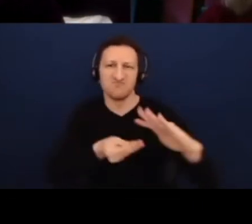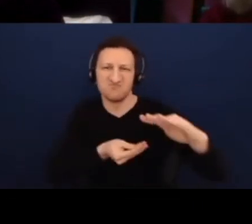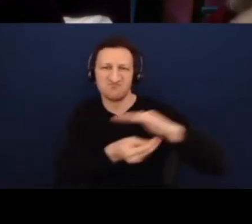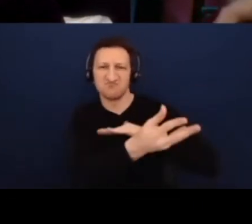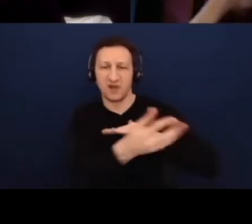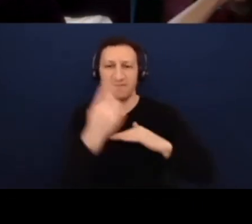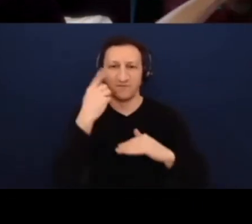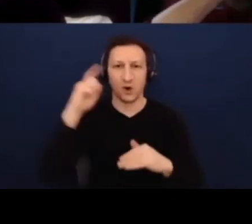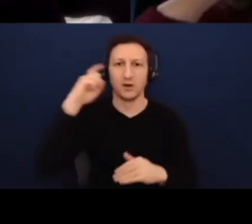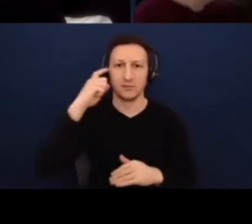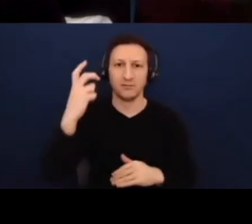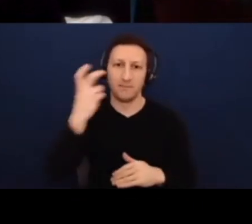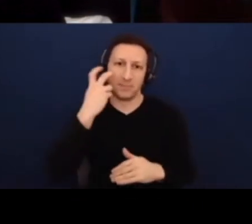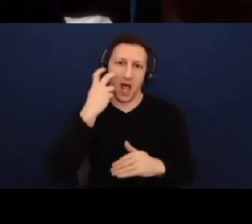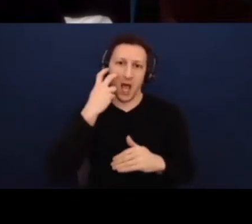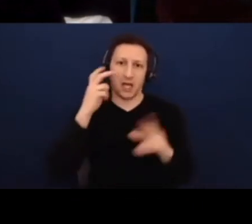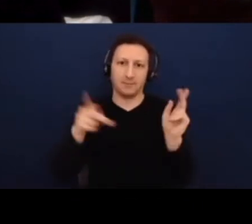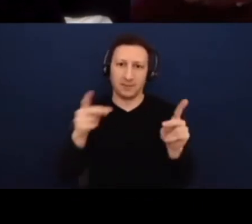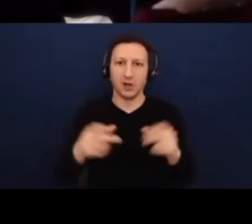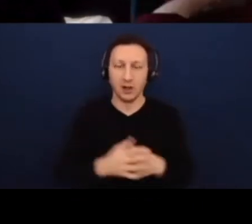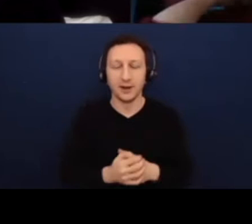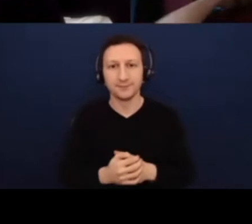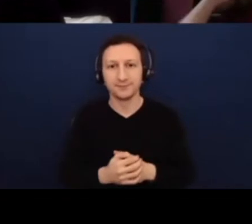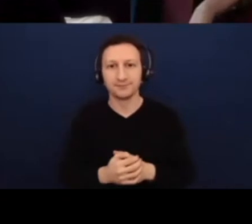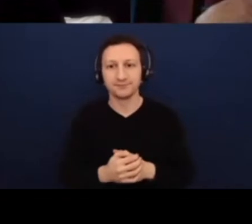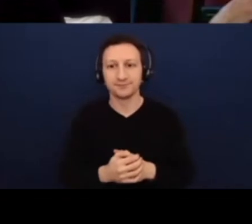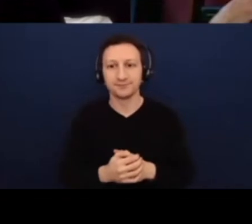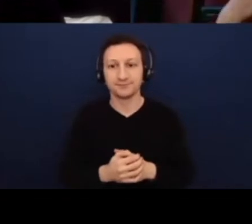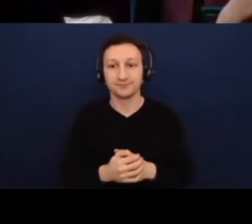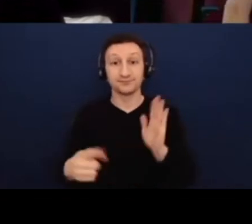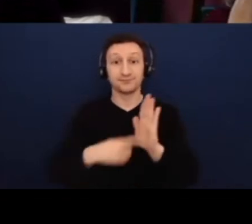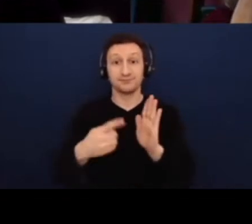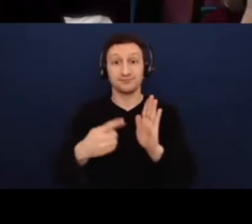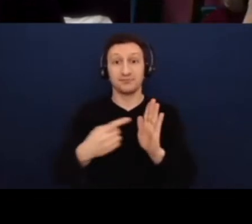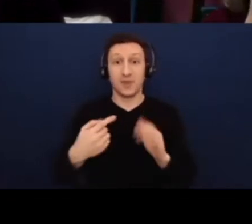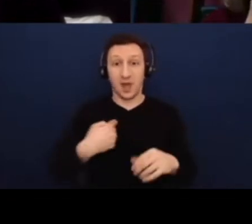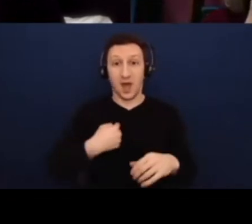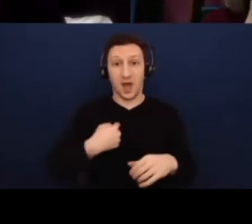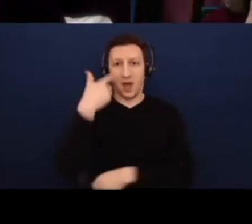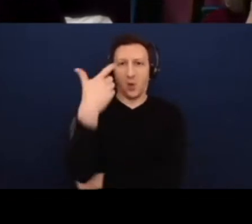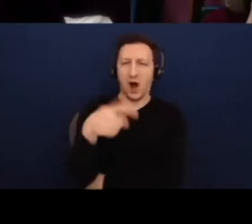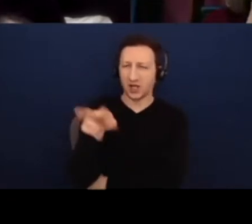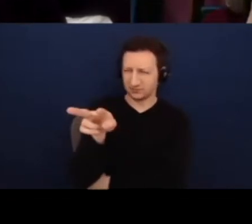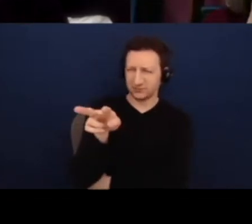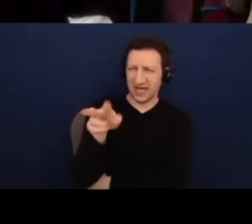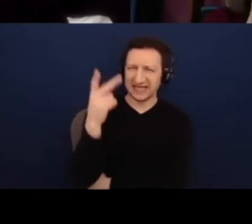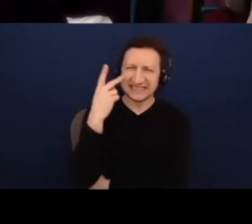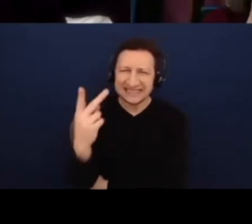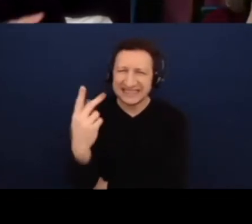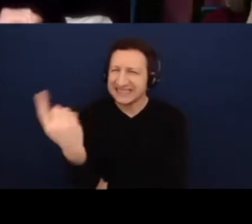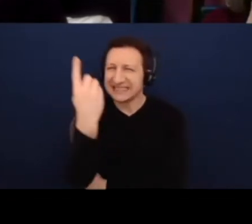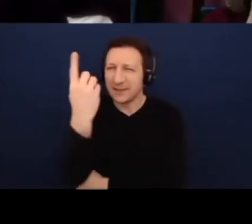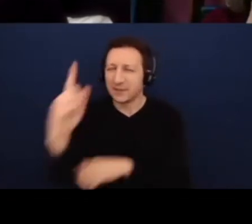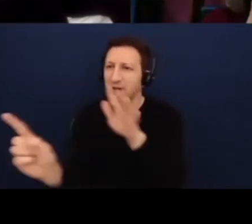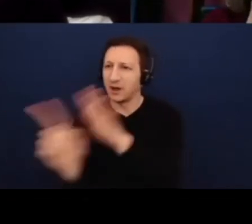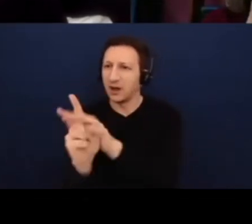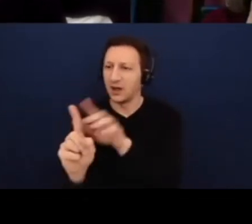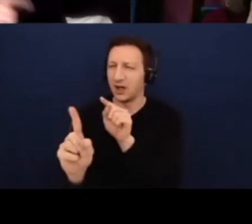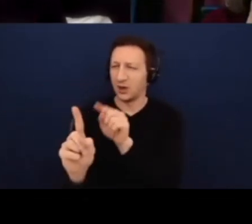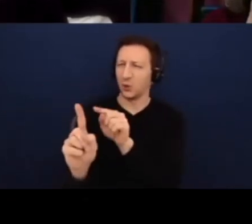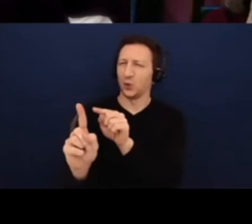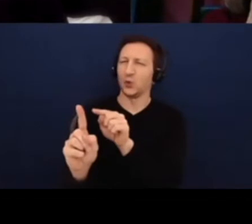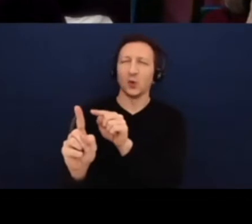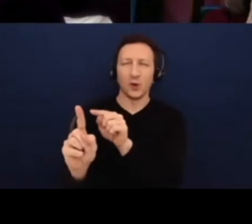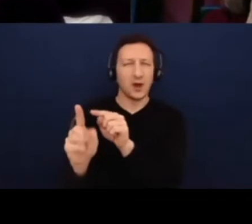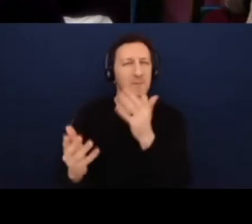things that, say, you can kind of mentally say, "Ooh, I bet that's going to come back later. I'm just going to make sure to describe that now," or